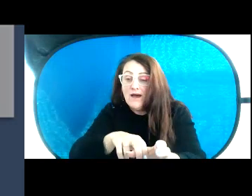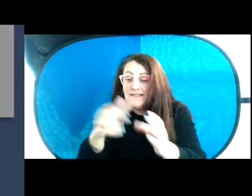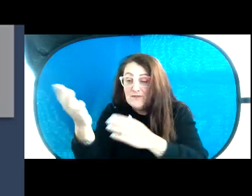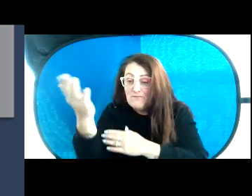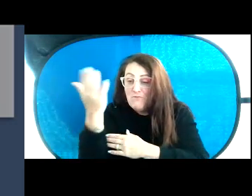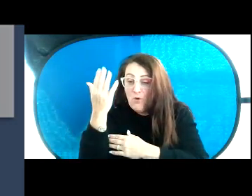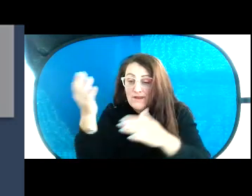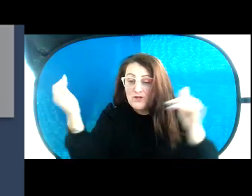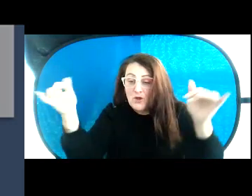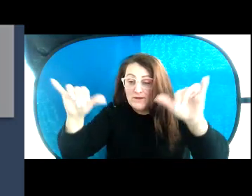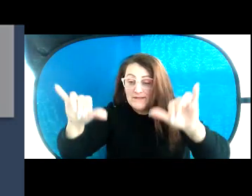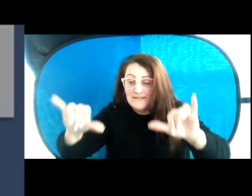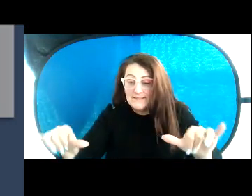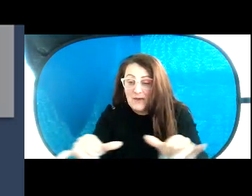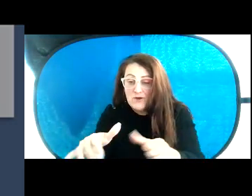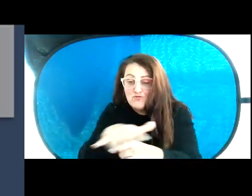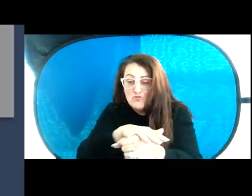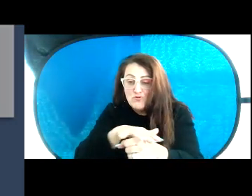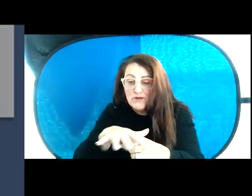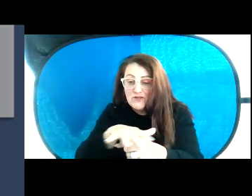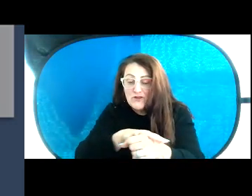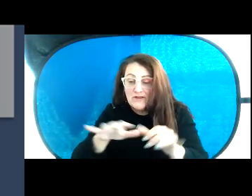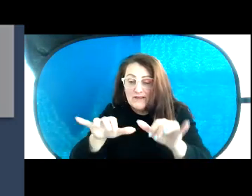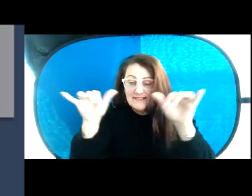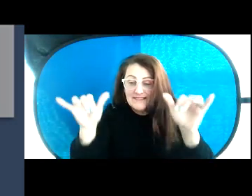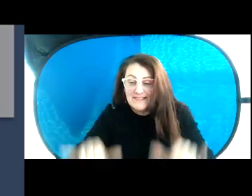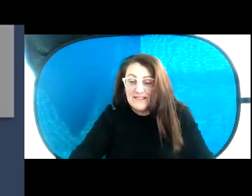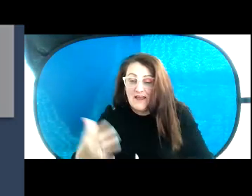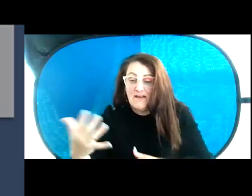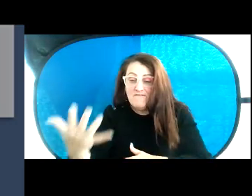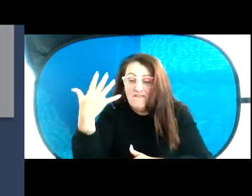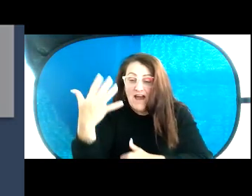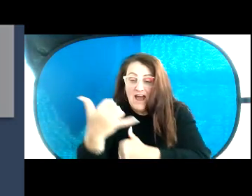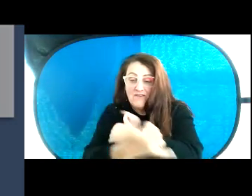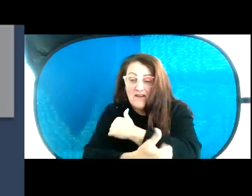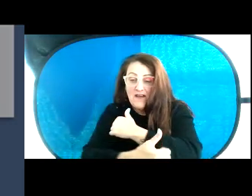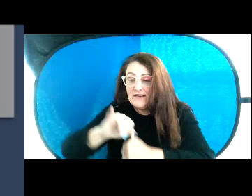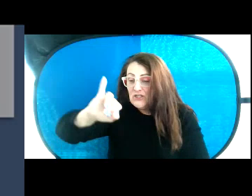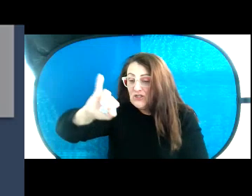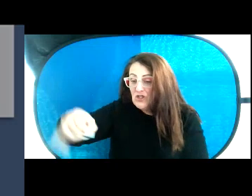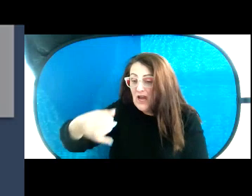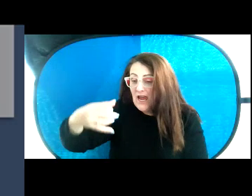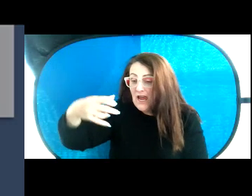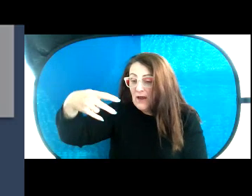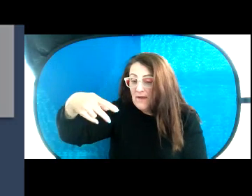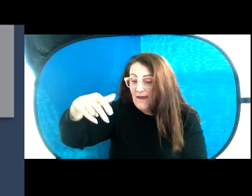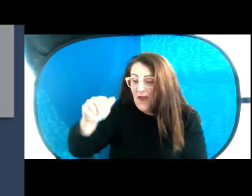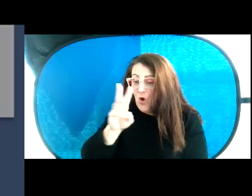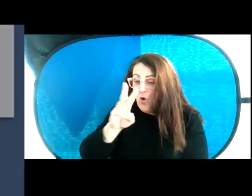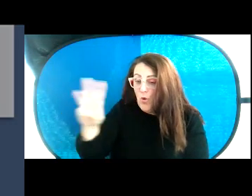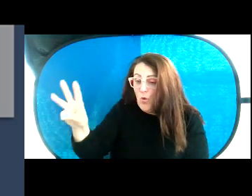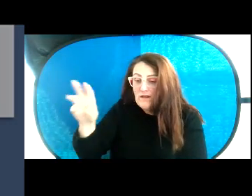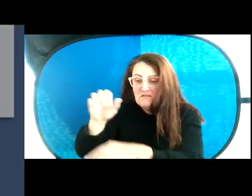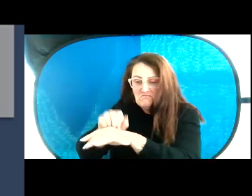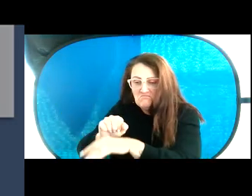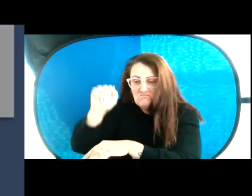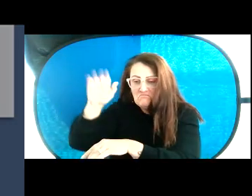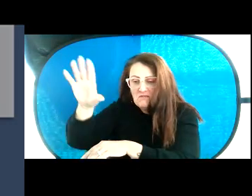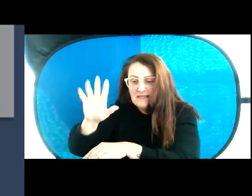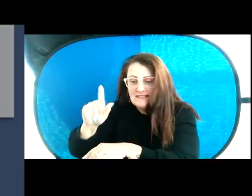Regional Transportation System, which is a 5-county JPA that stretches from the Western Sierras to the Eastern Sierras that